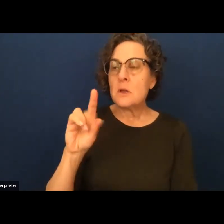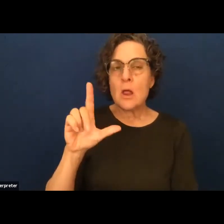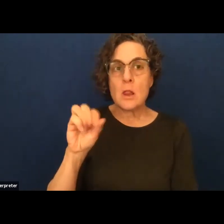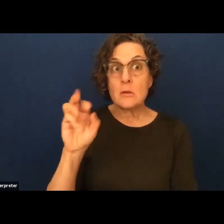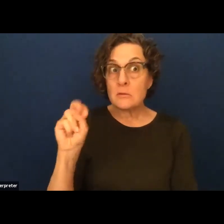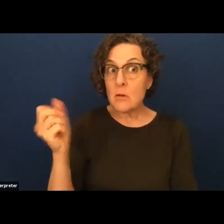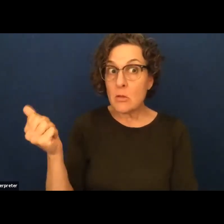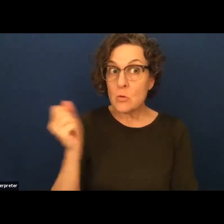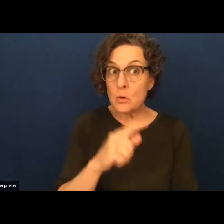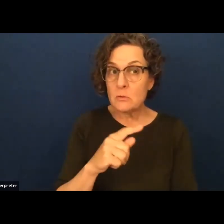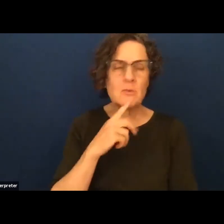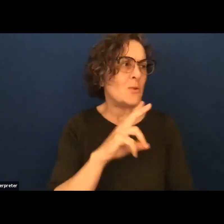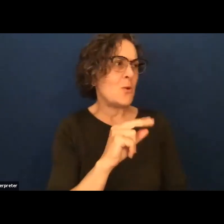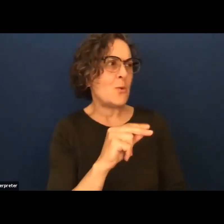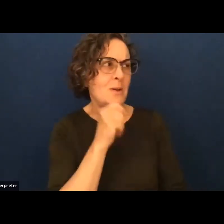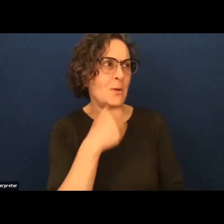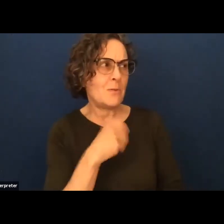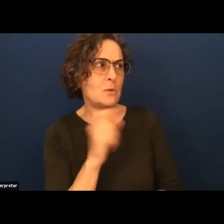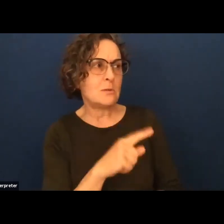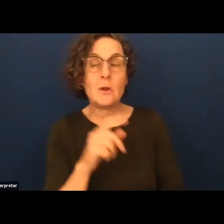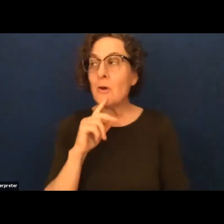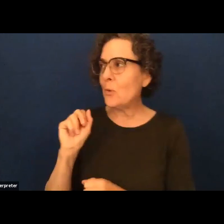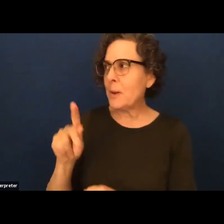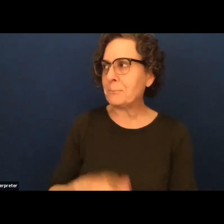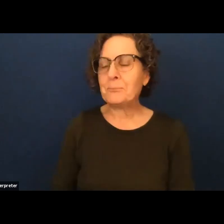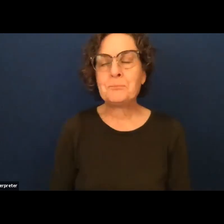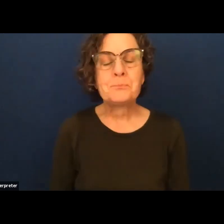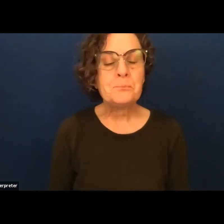No, I don't. Oh, okay.